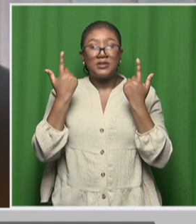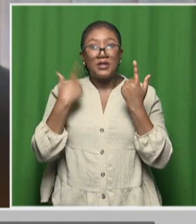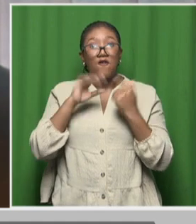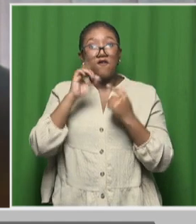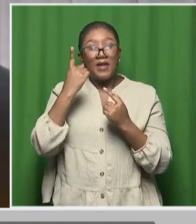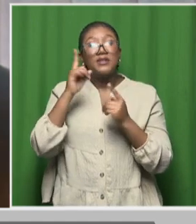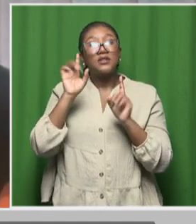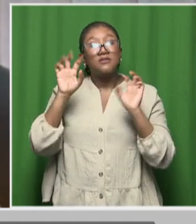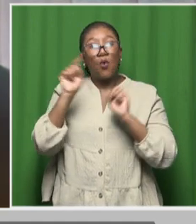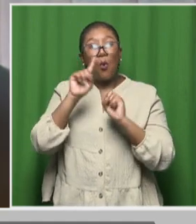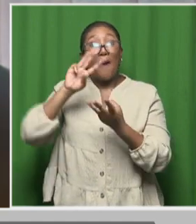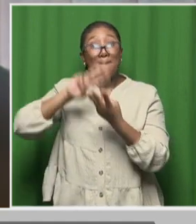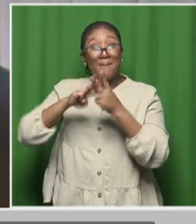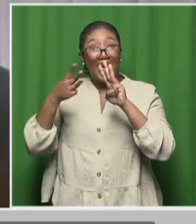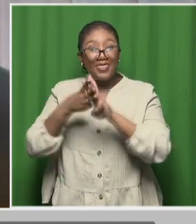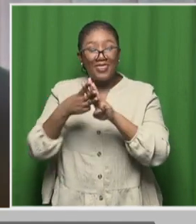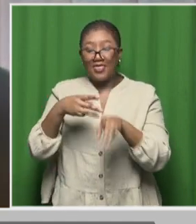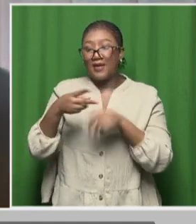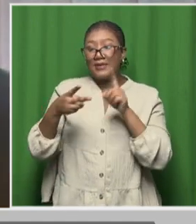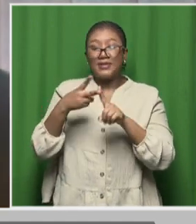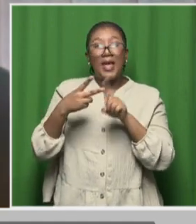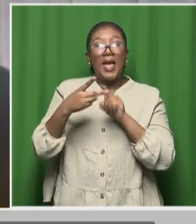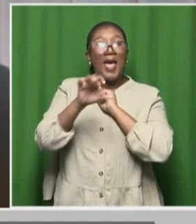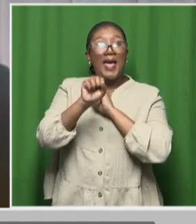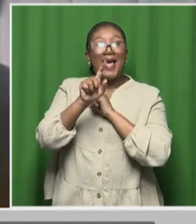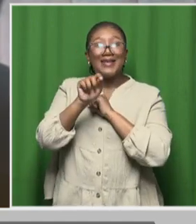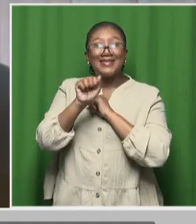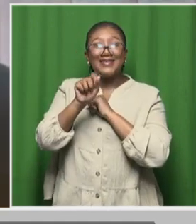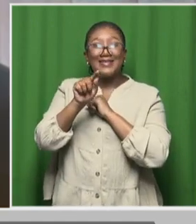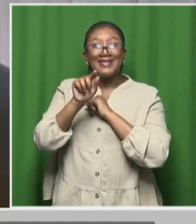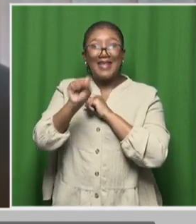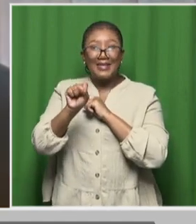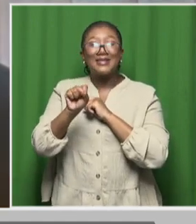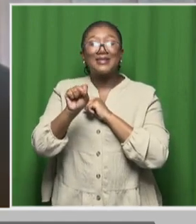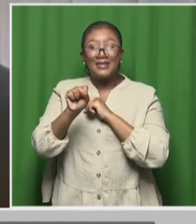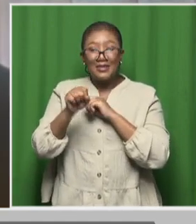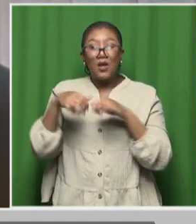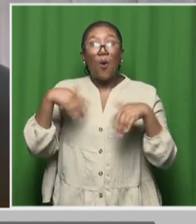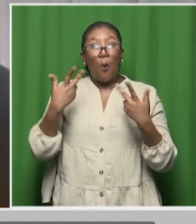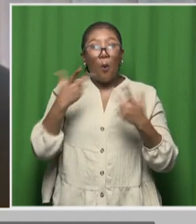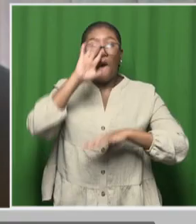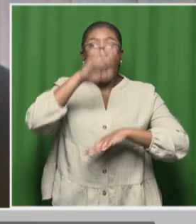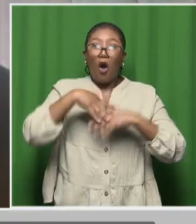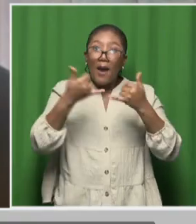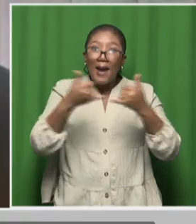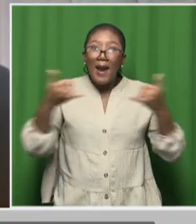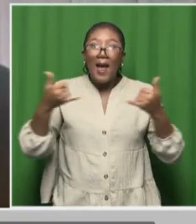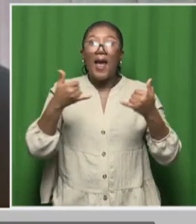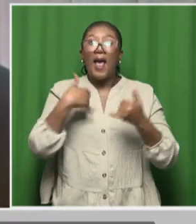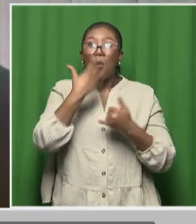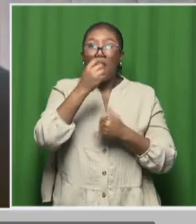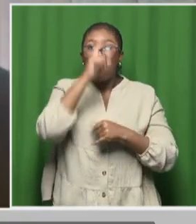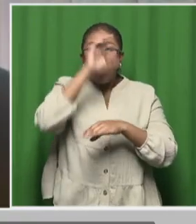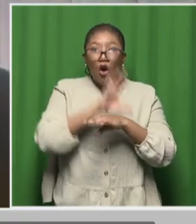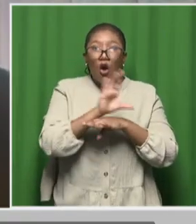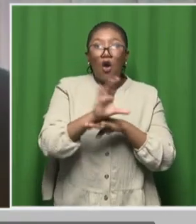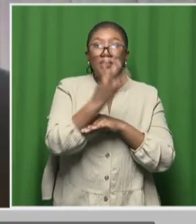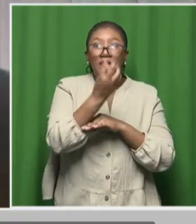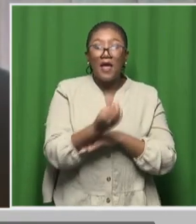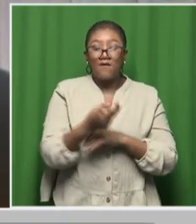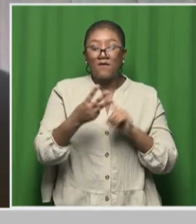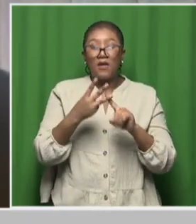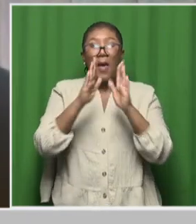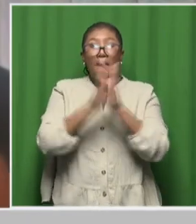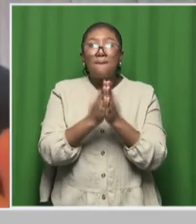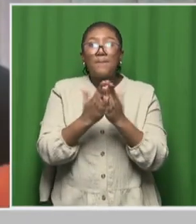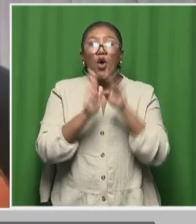maths degree, right? Because a lot of stats and maths require data science, or take like online courses like what we have at Zaio, our coding boot